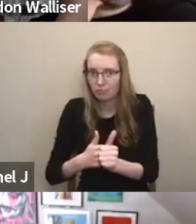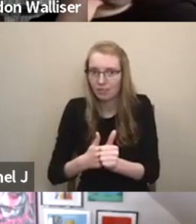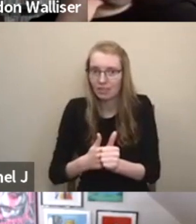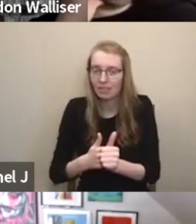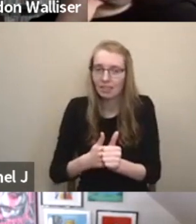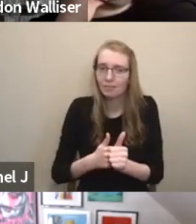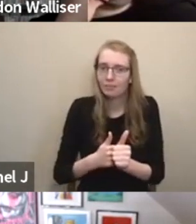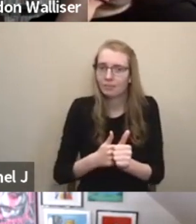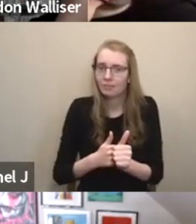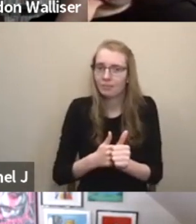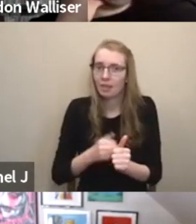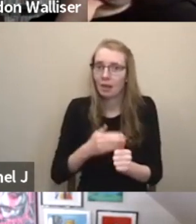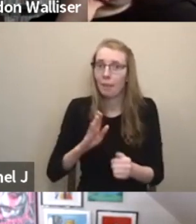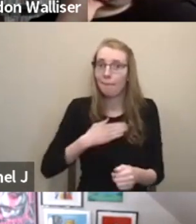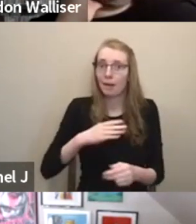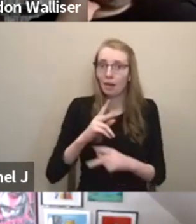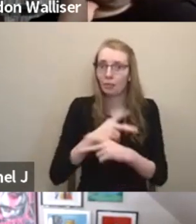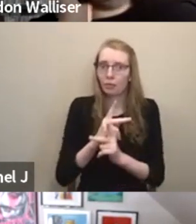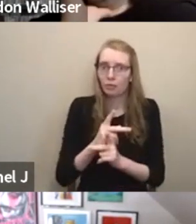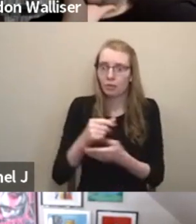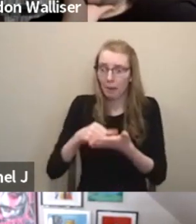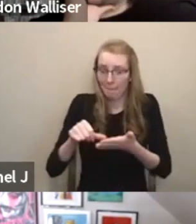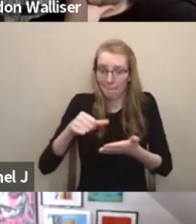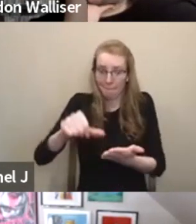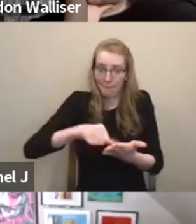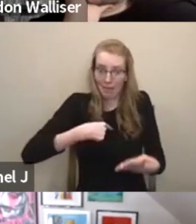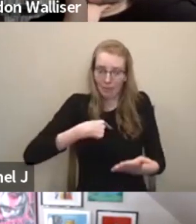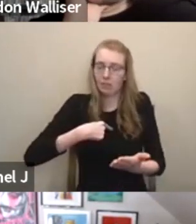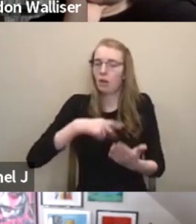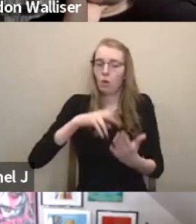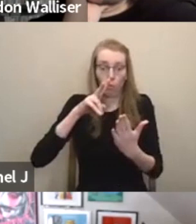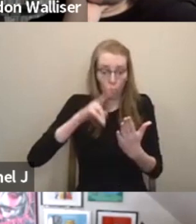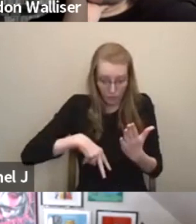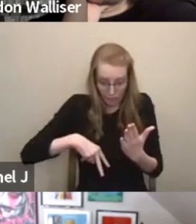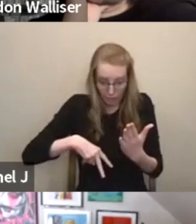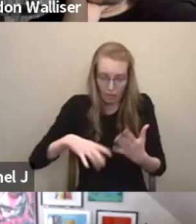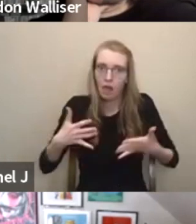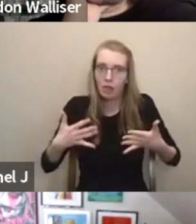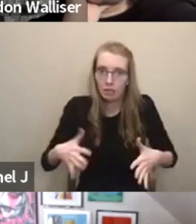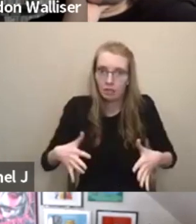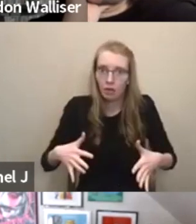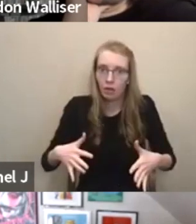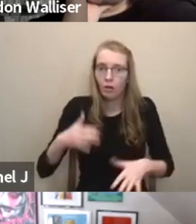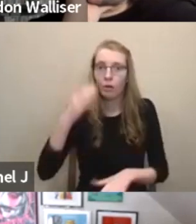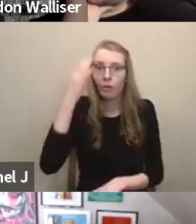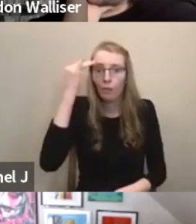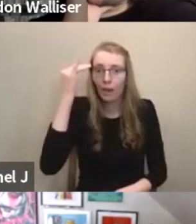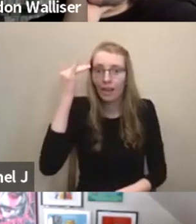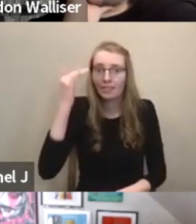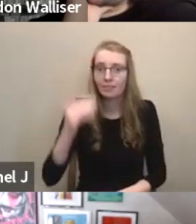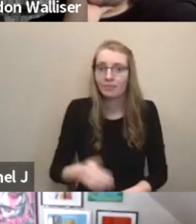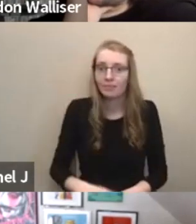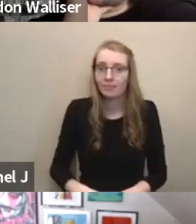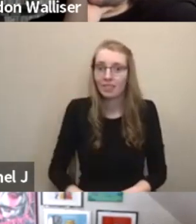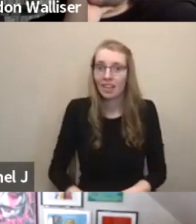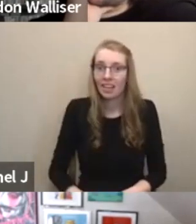producer just to read and go, because there was like 5% of the slush pile that had